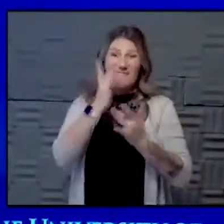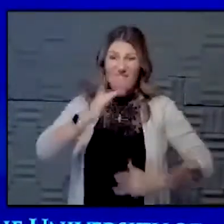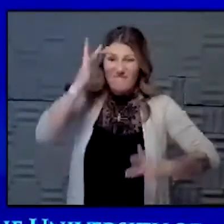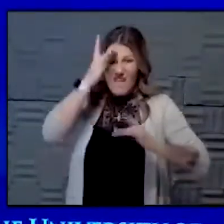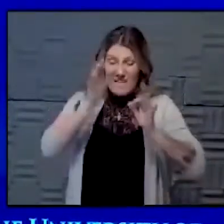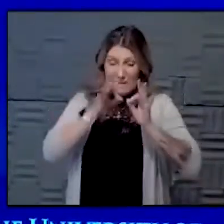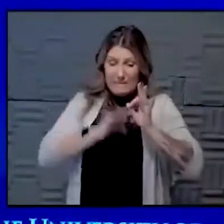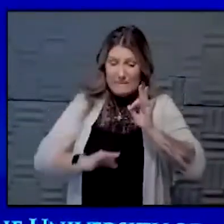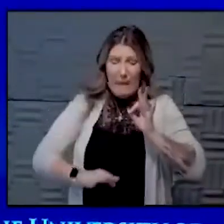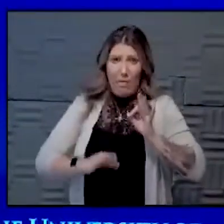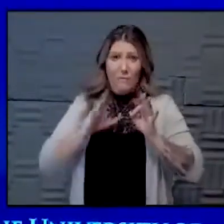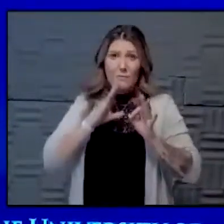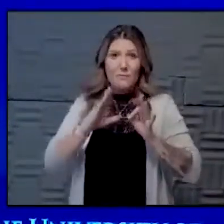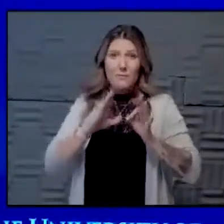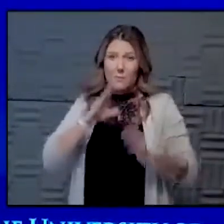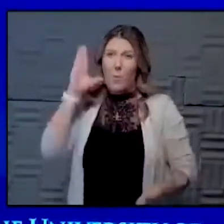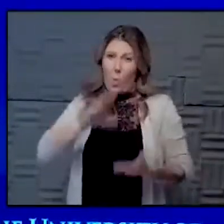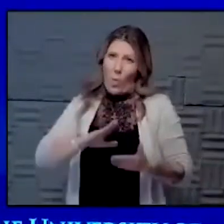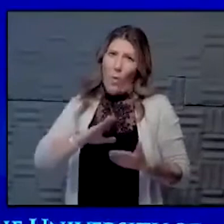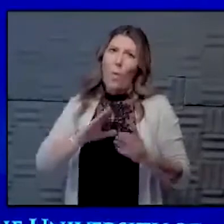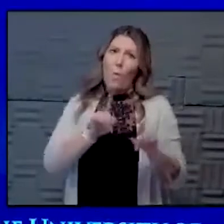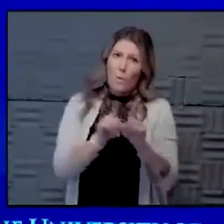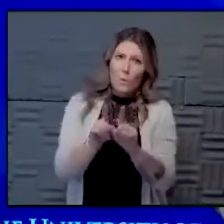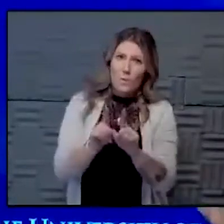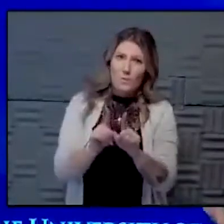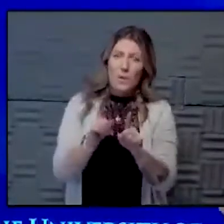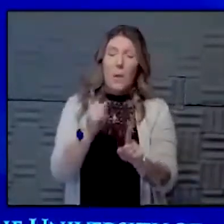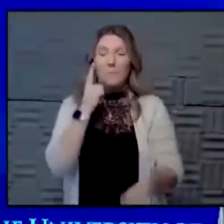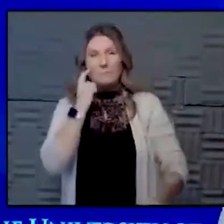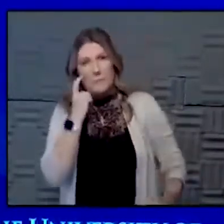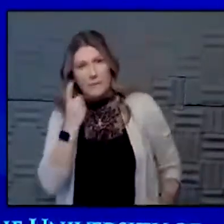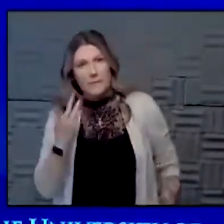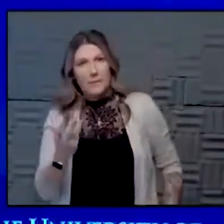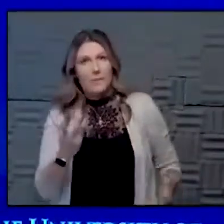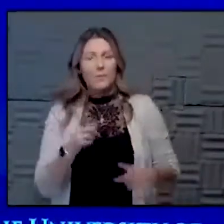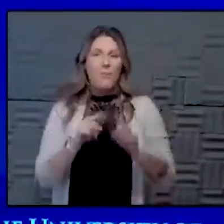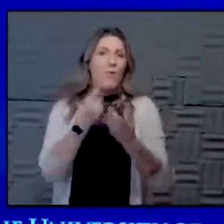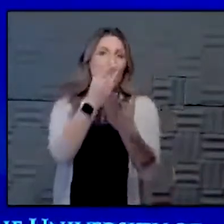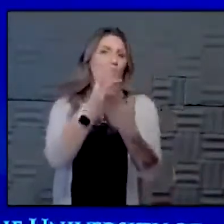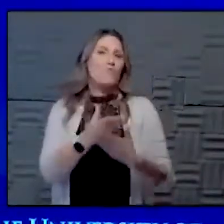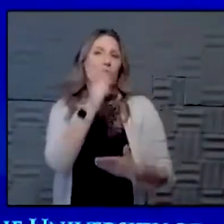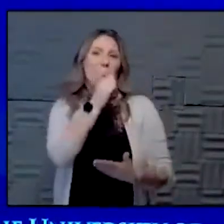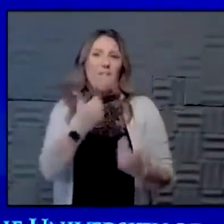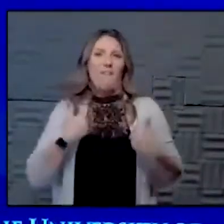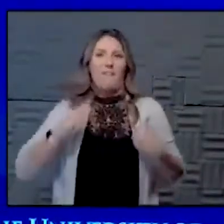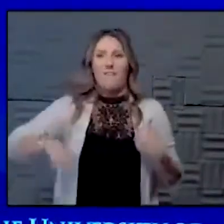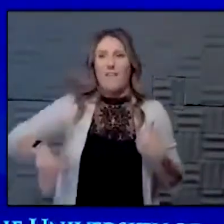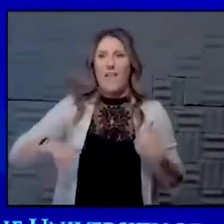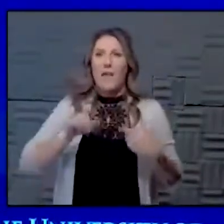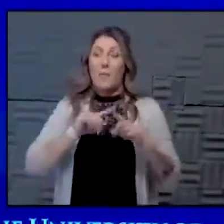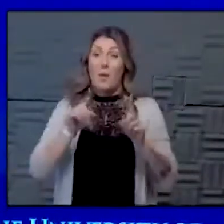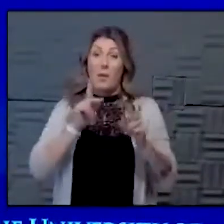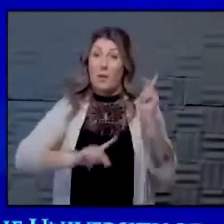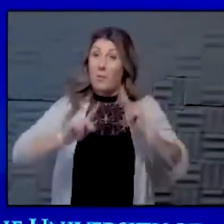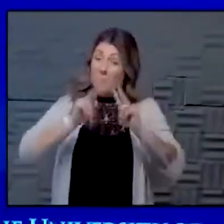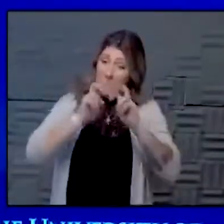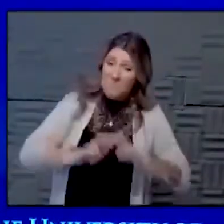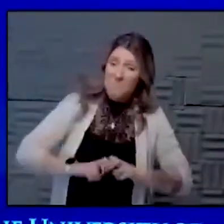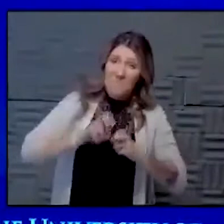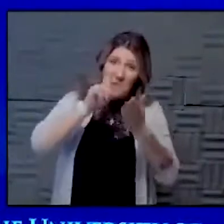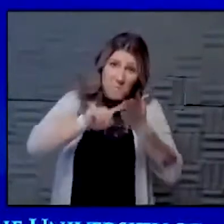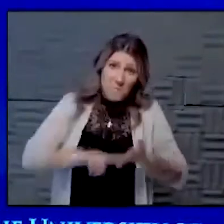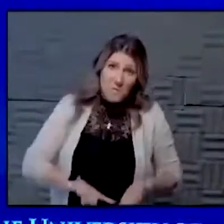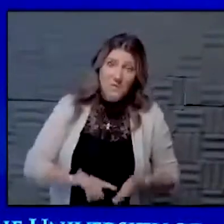is probably low. And so that's what I'm going to speculate, but we don't have the proof of that yet. But people are actively looking at that question. So we'll know